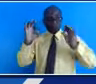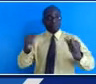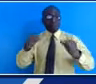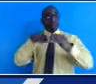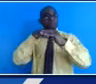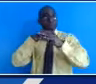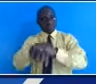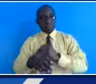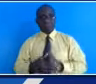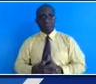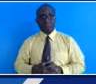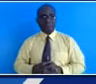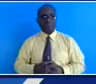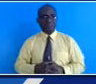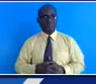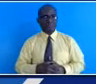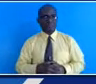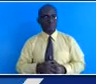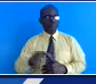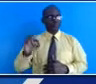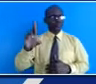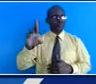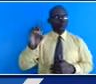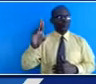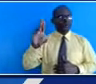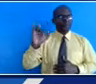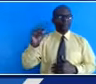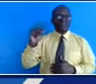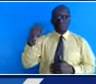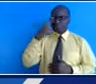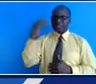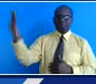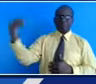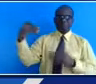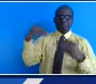experiences as a business owner going through this process.